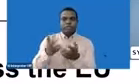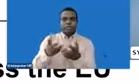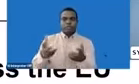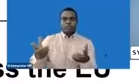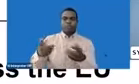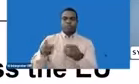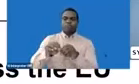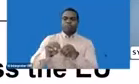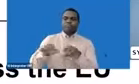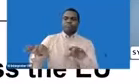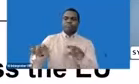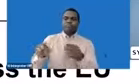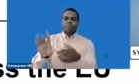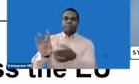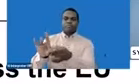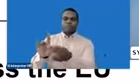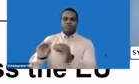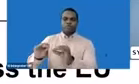then